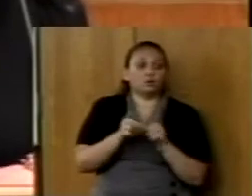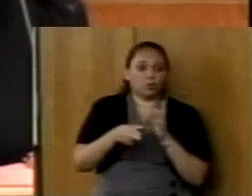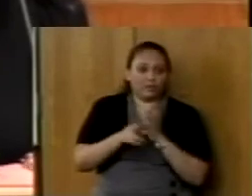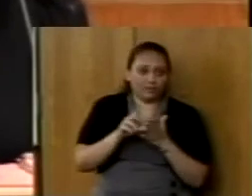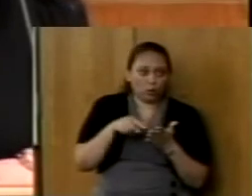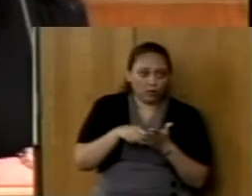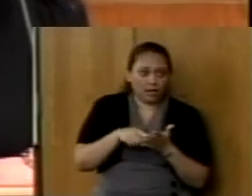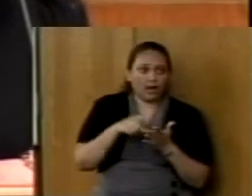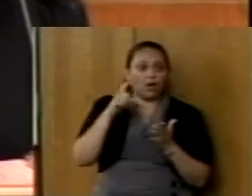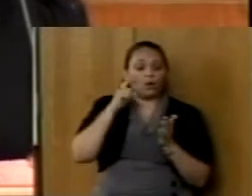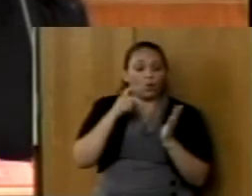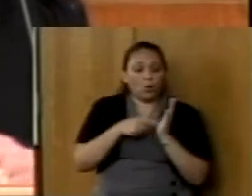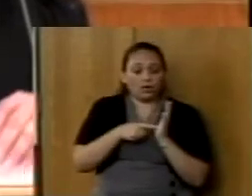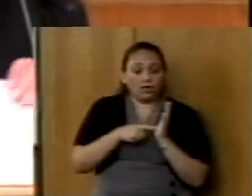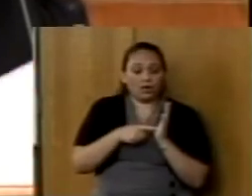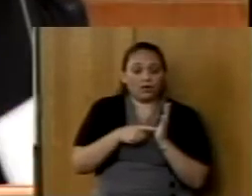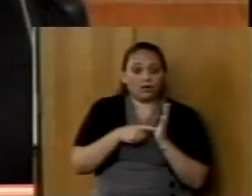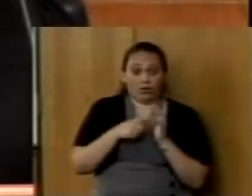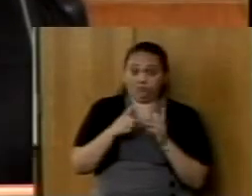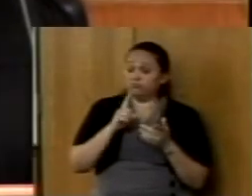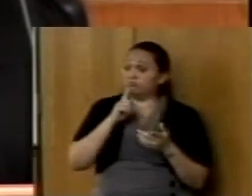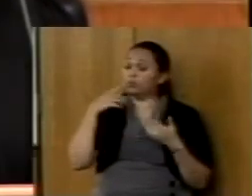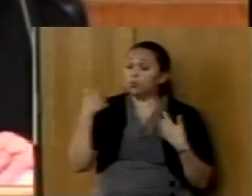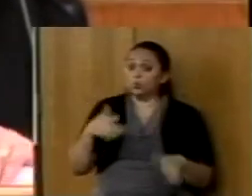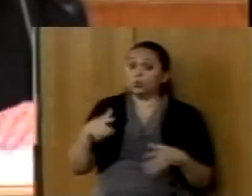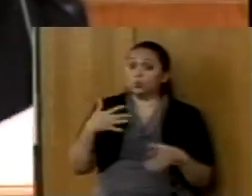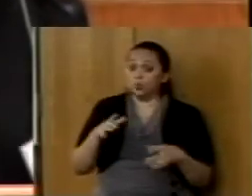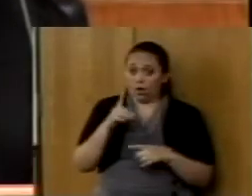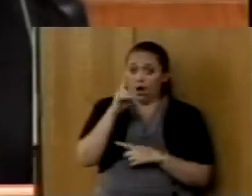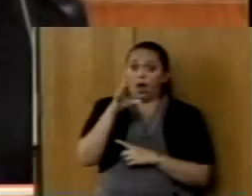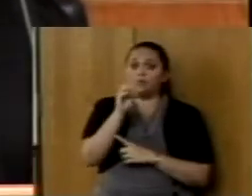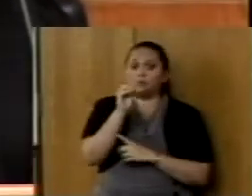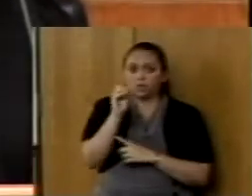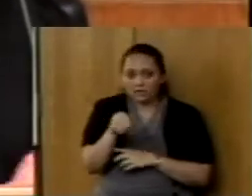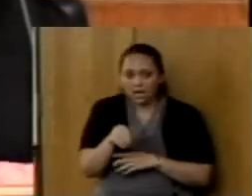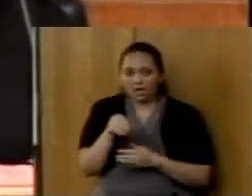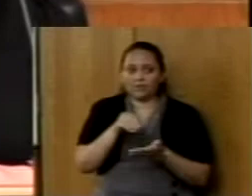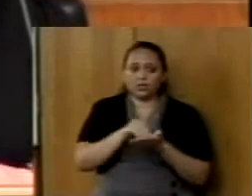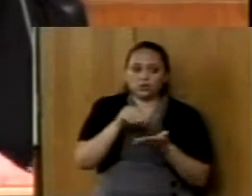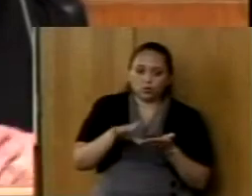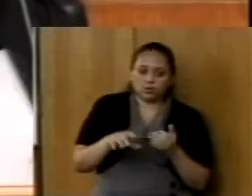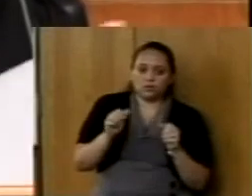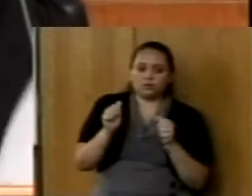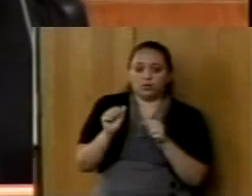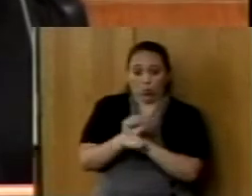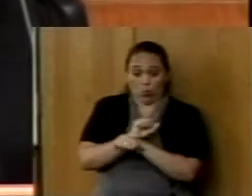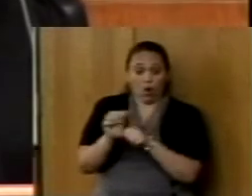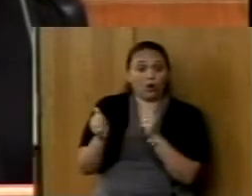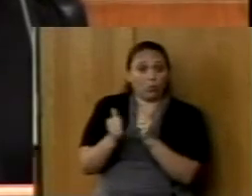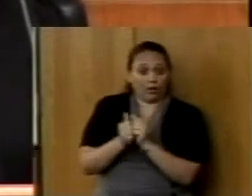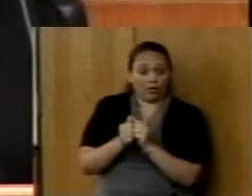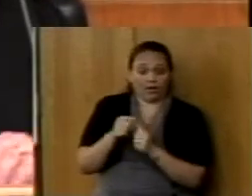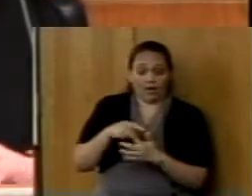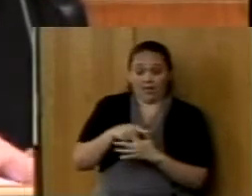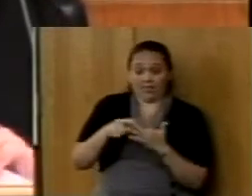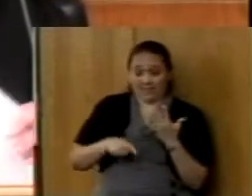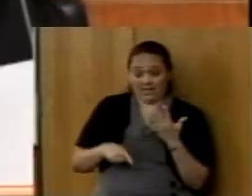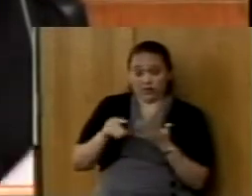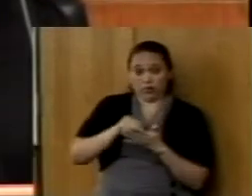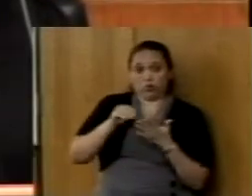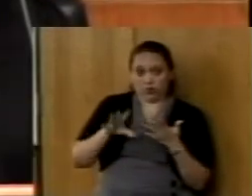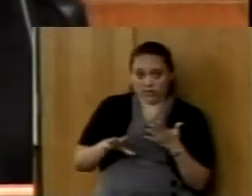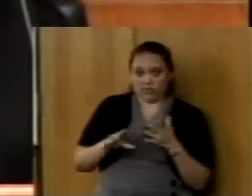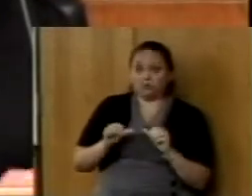it and noticed that they're hitting 100%, and the students that they worked with, that these students